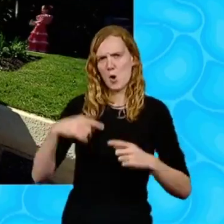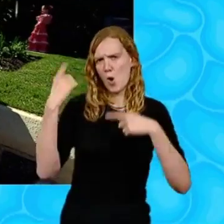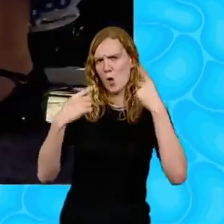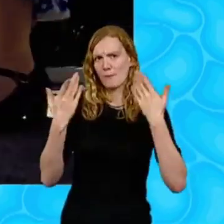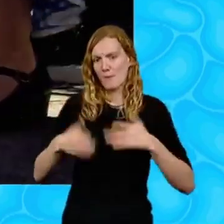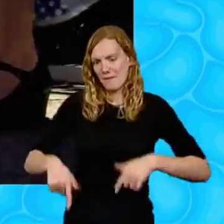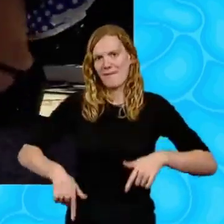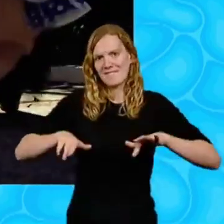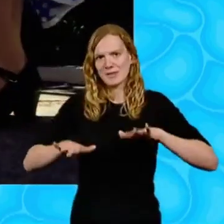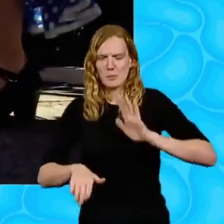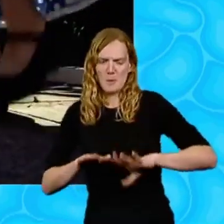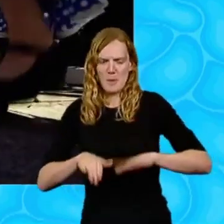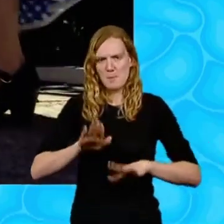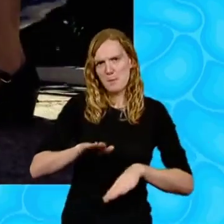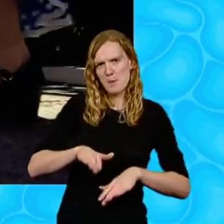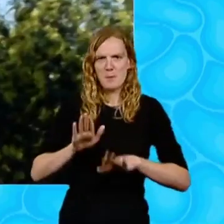with our feet.